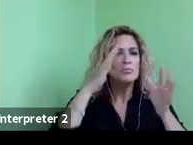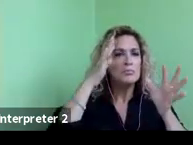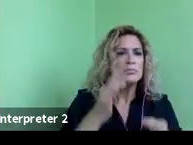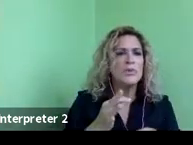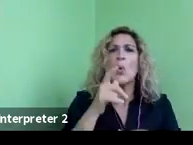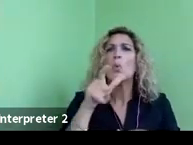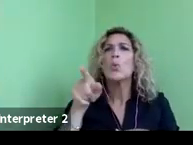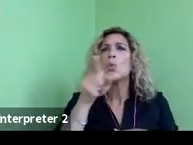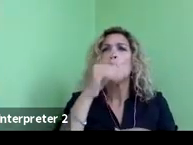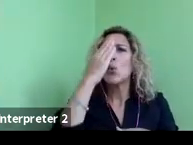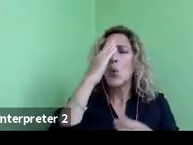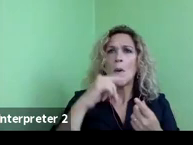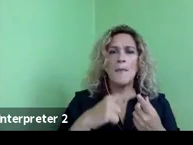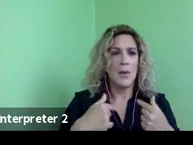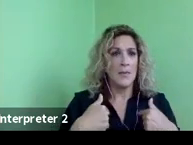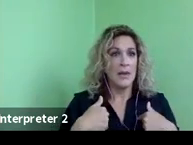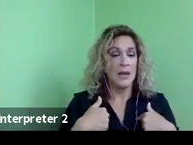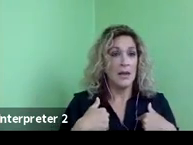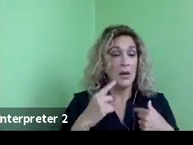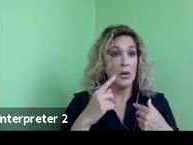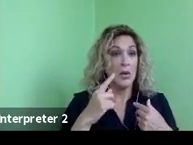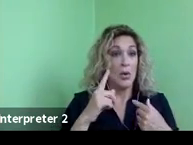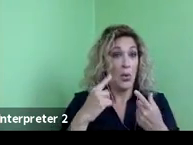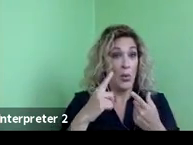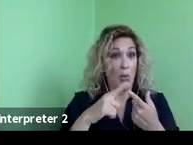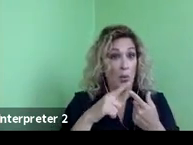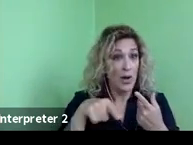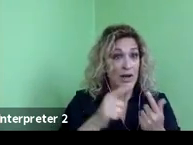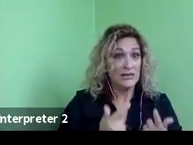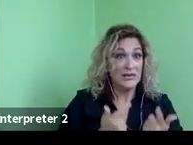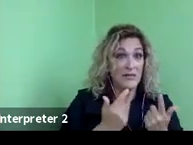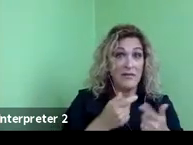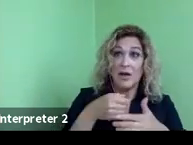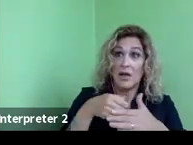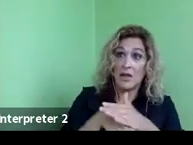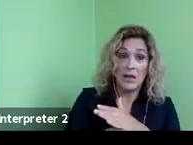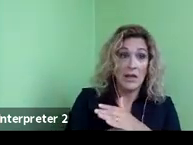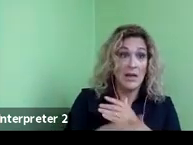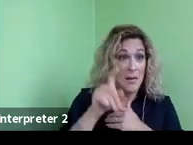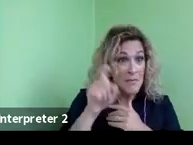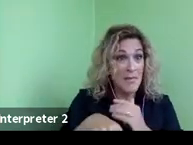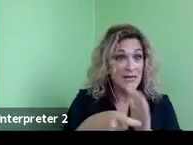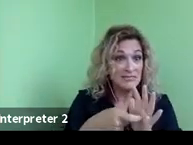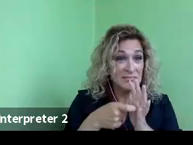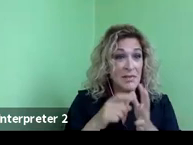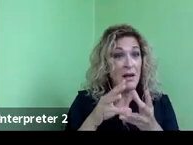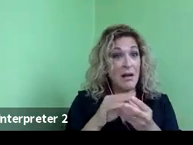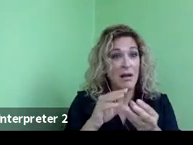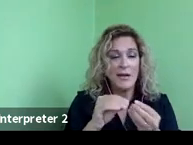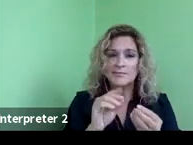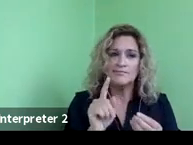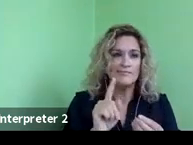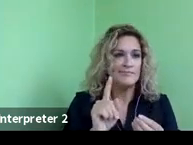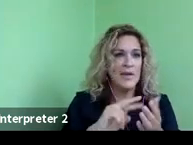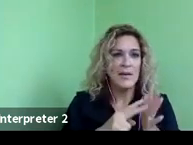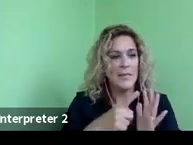what about me. When they walk in our doors, they aren't obligated to tell us anything. They're in control of their story, and it's our job to